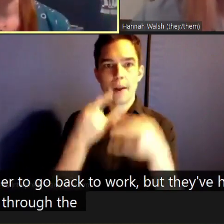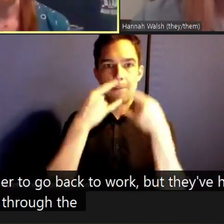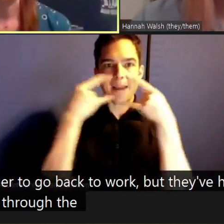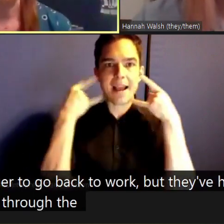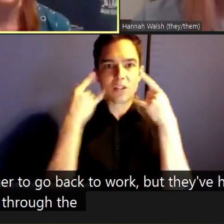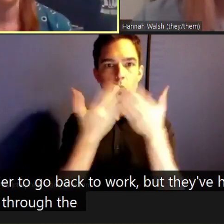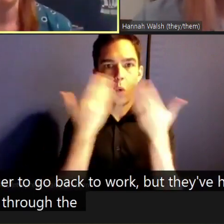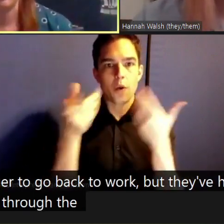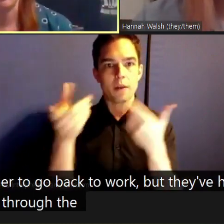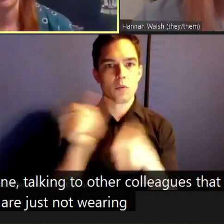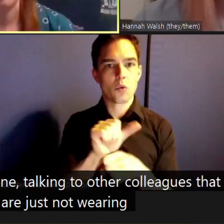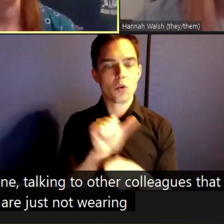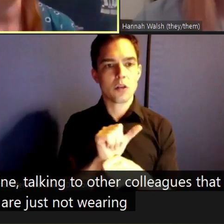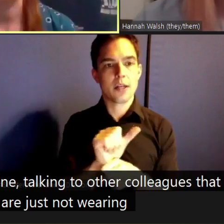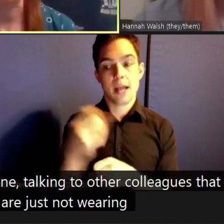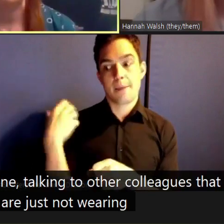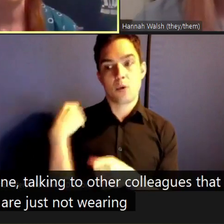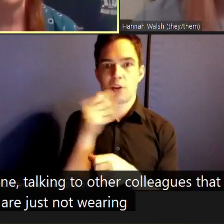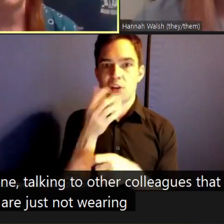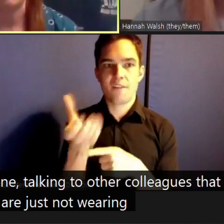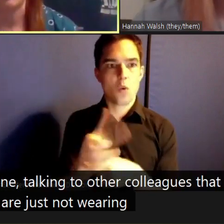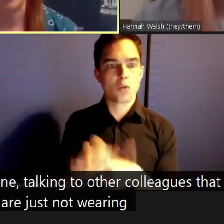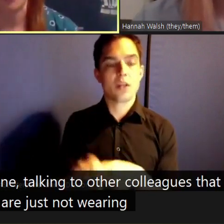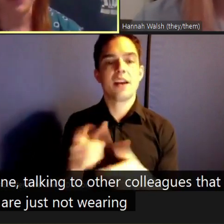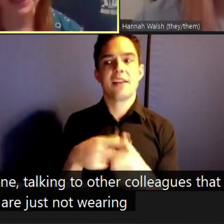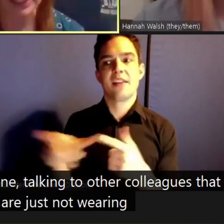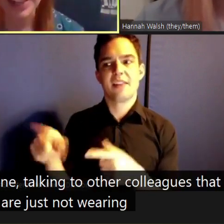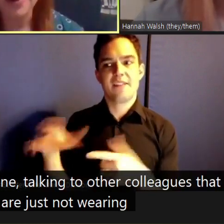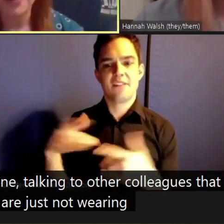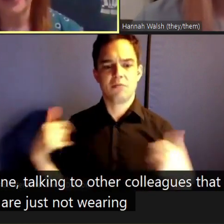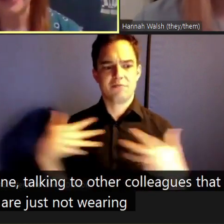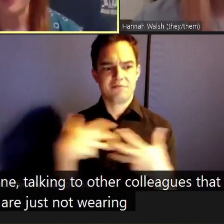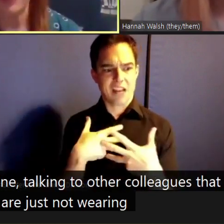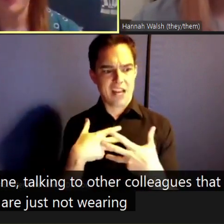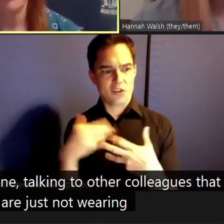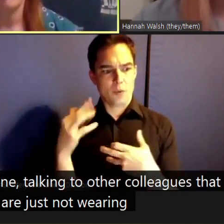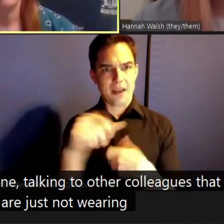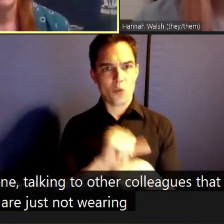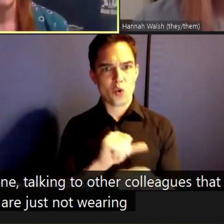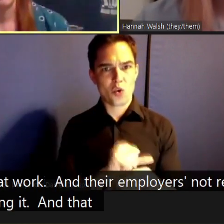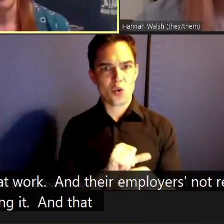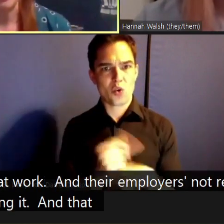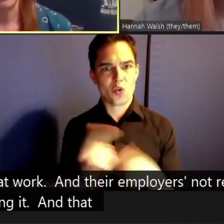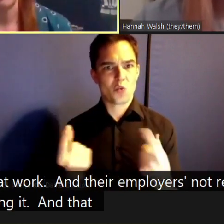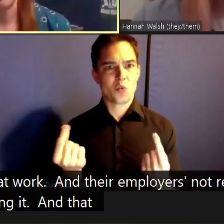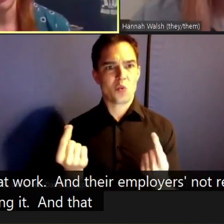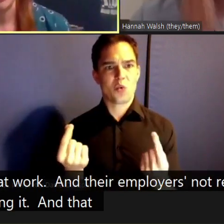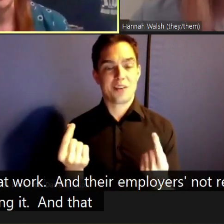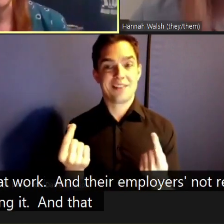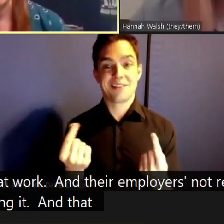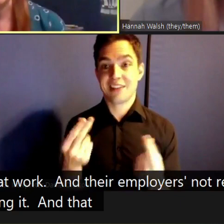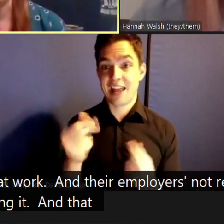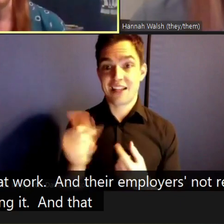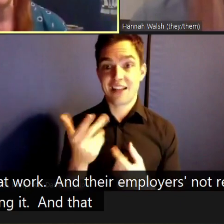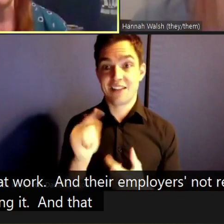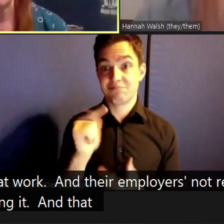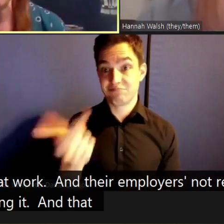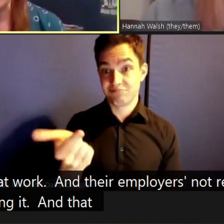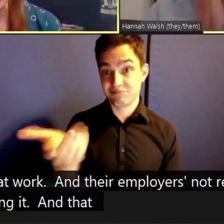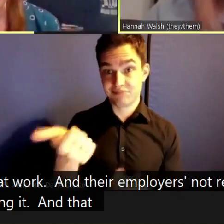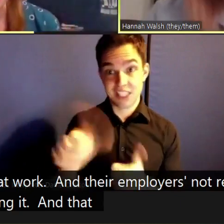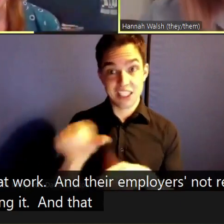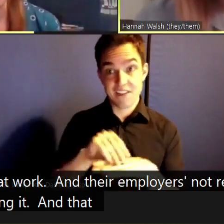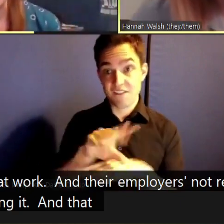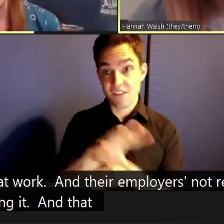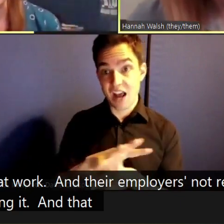employers not really enforcing it, and that they're really fearful to go back. Hannah, you want to take that one? Any advice that you